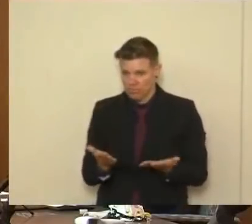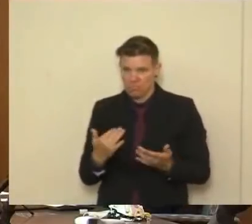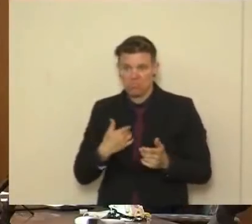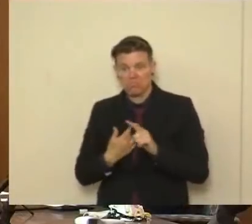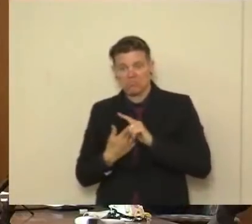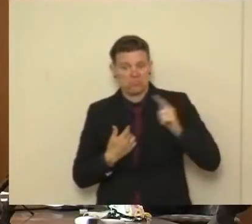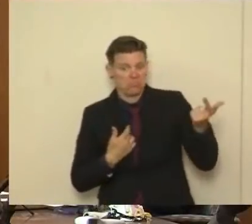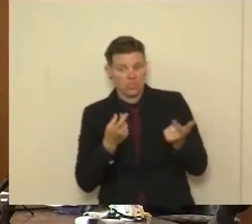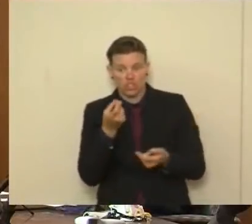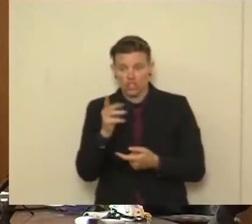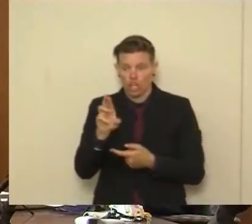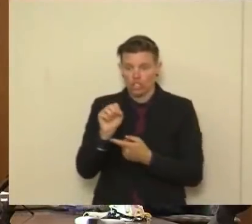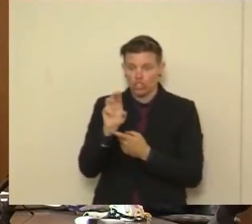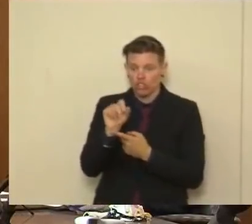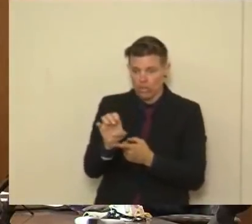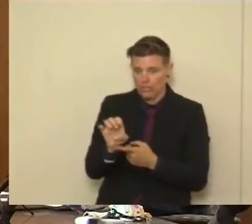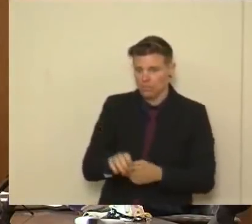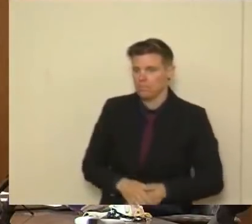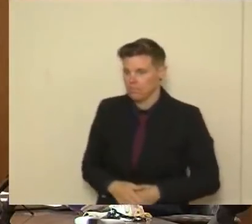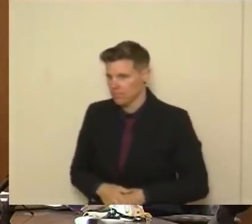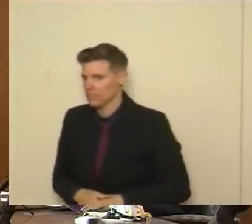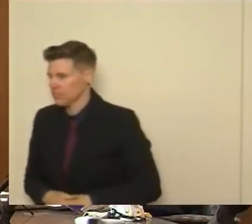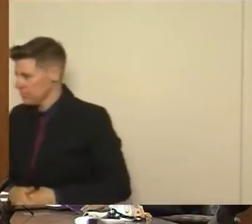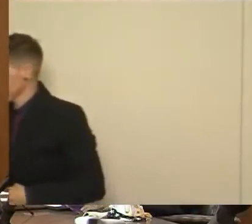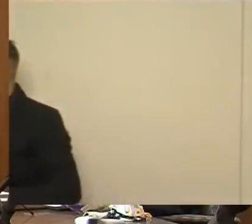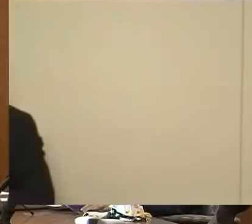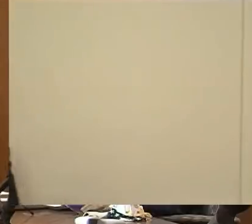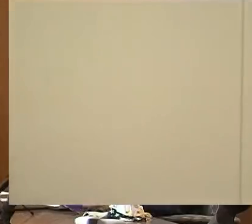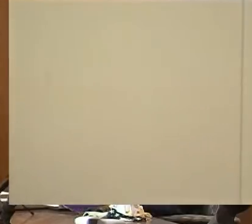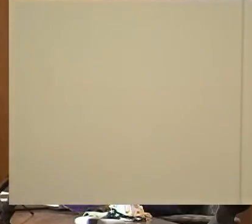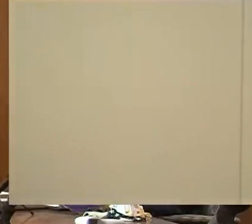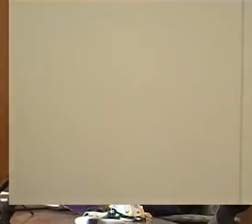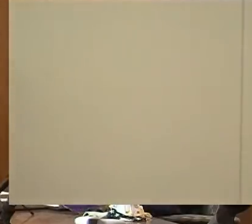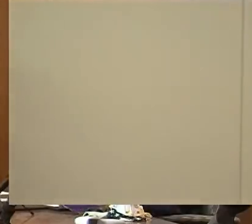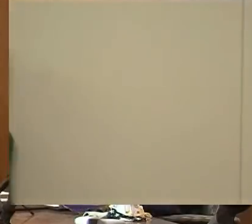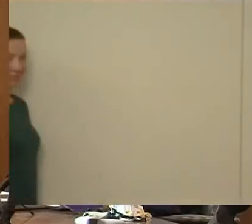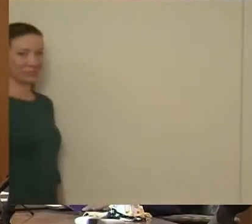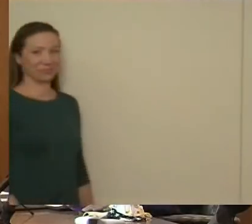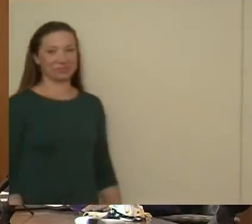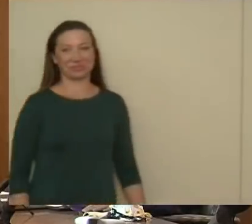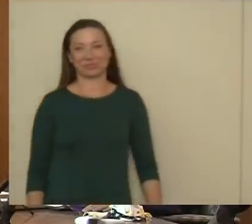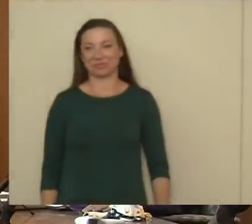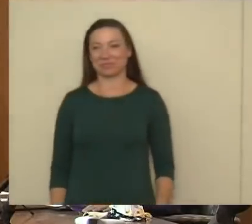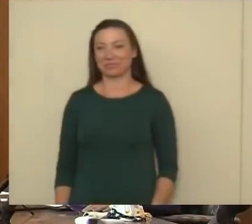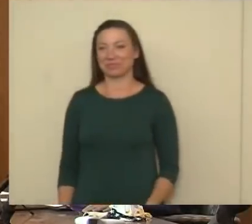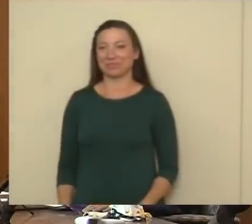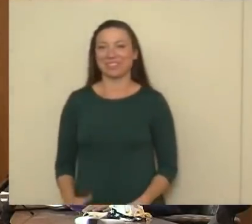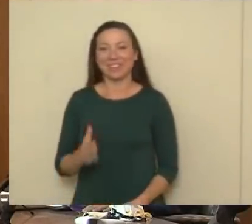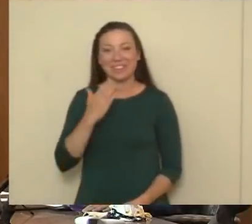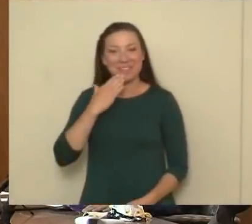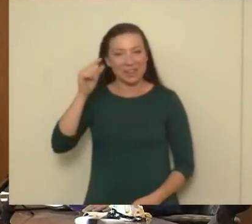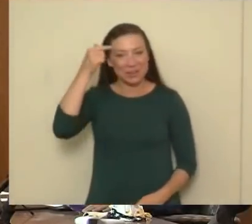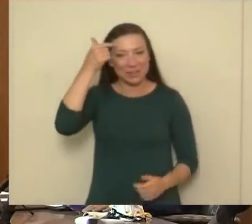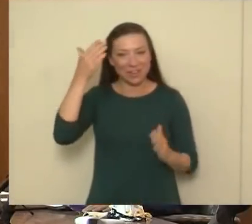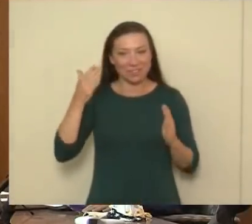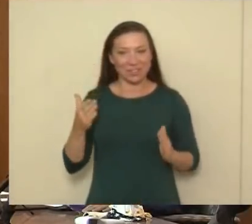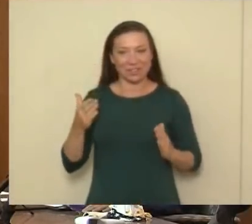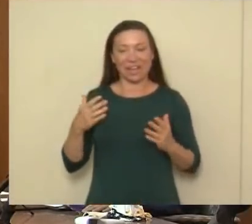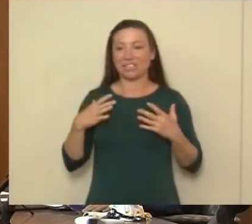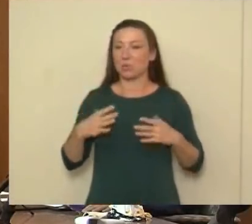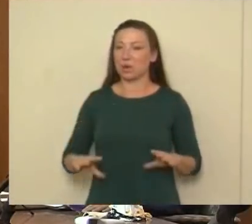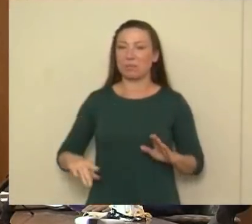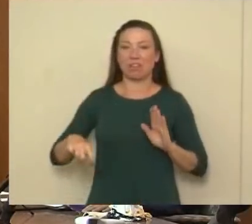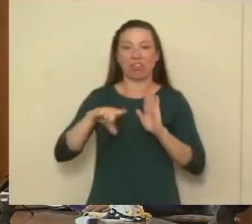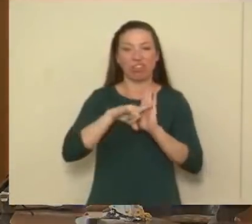Thanks, Governor. First on pooling, not to be too negative, but one of the issues is just